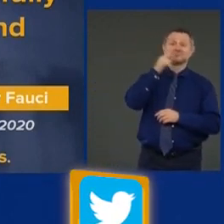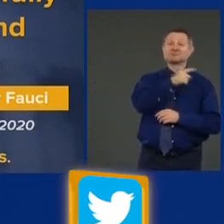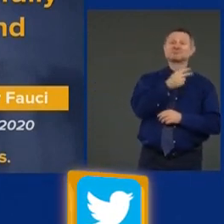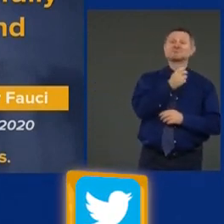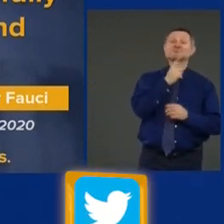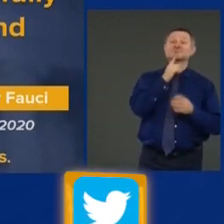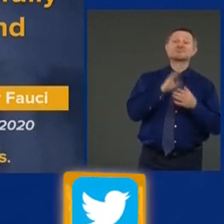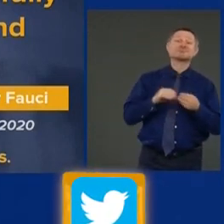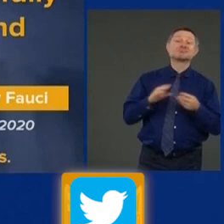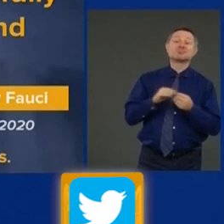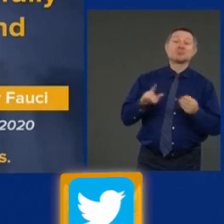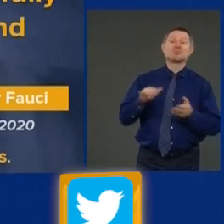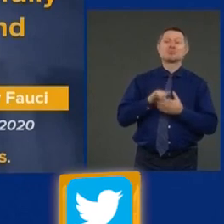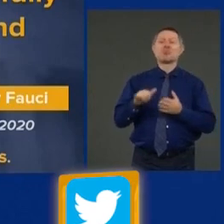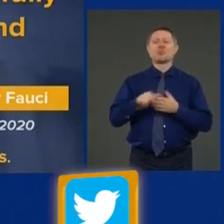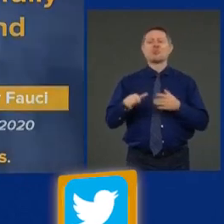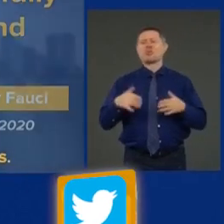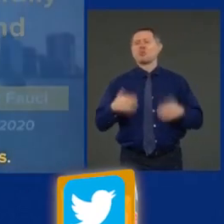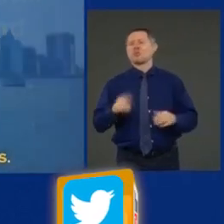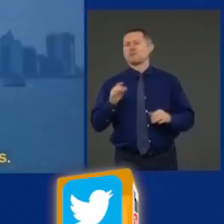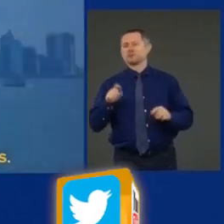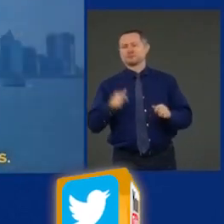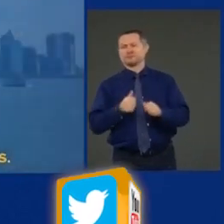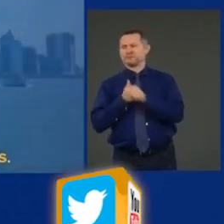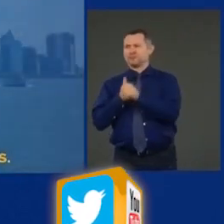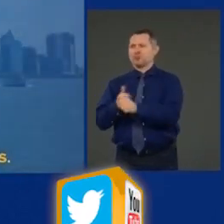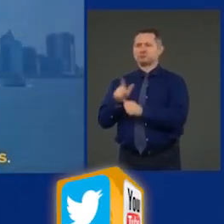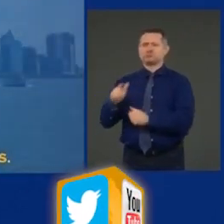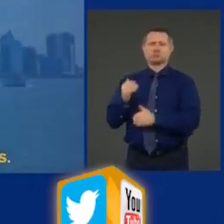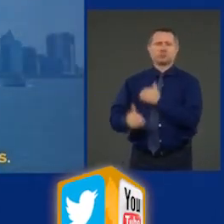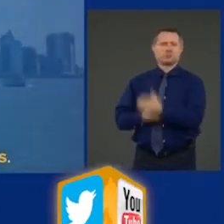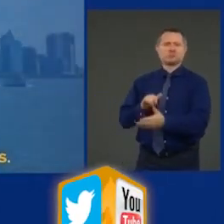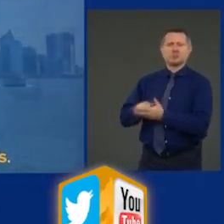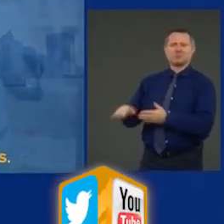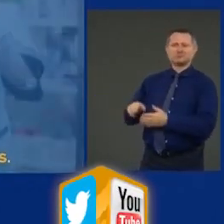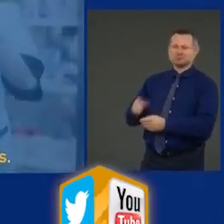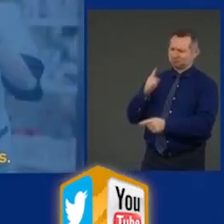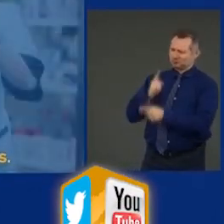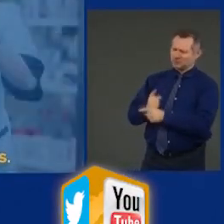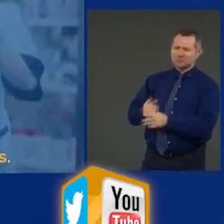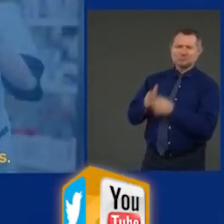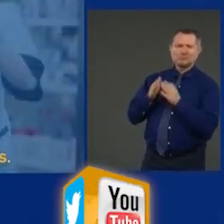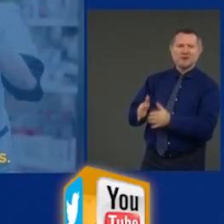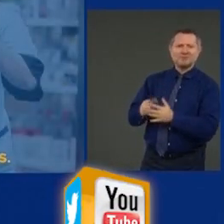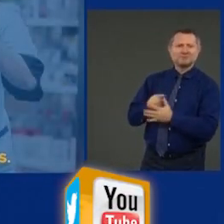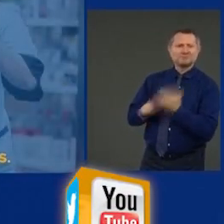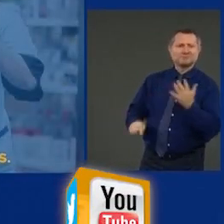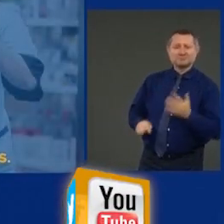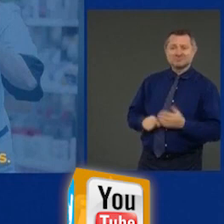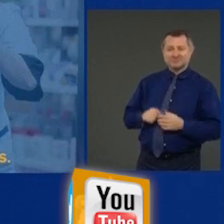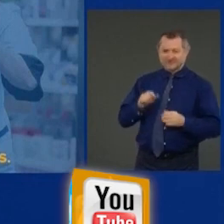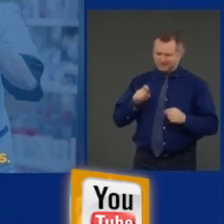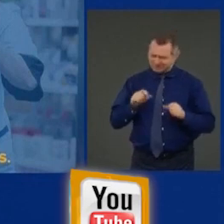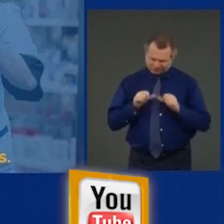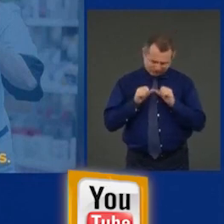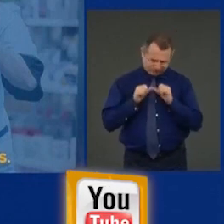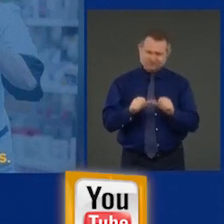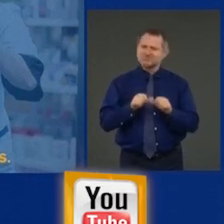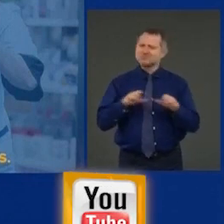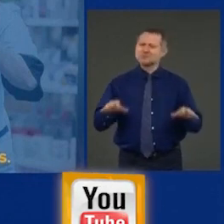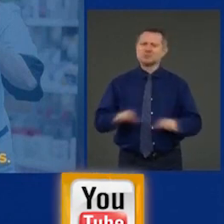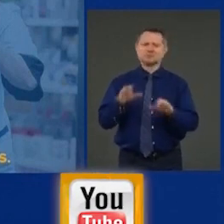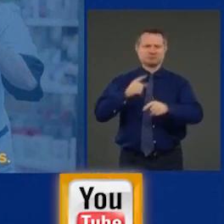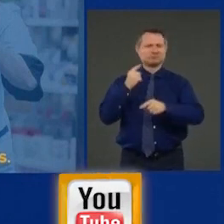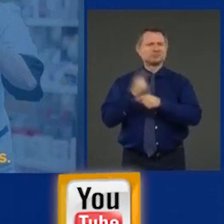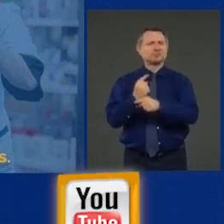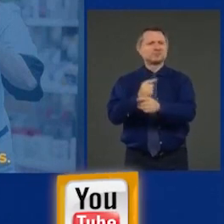New York is an example of actually doing it right. In New York, we have to remain vigilant. Everybody has